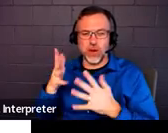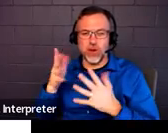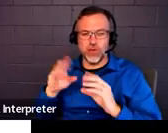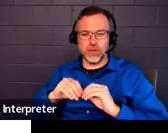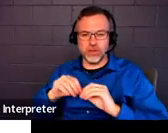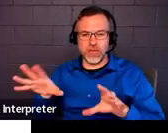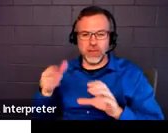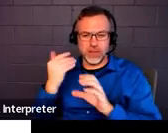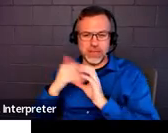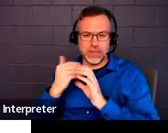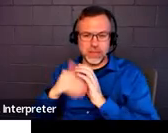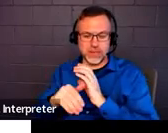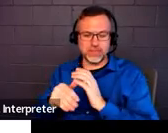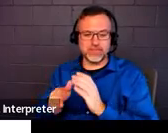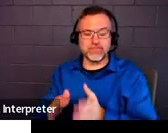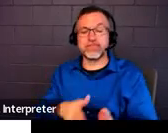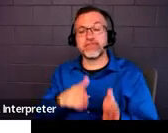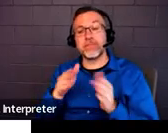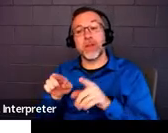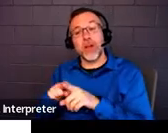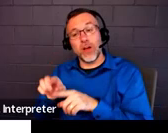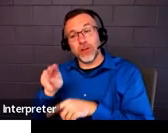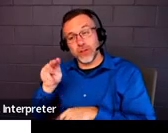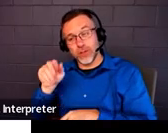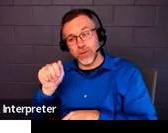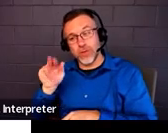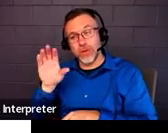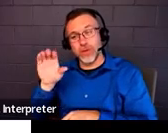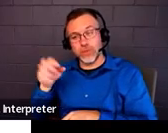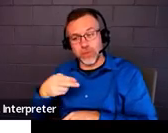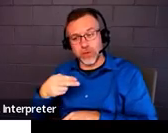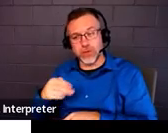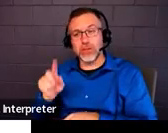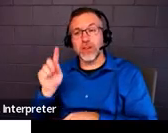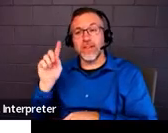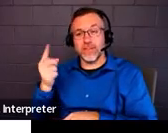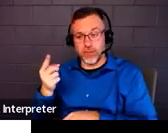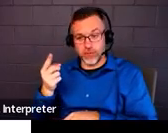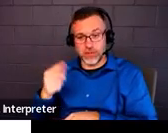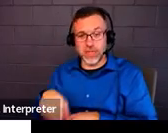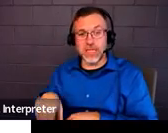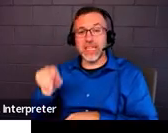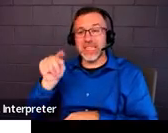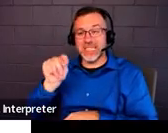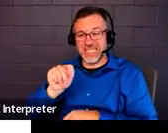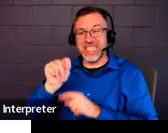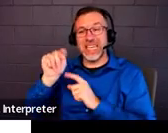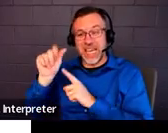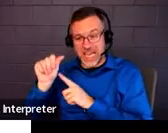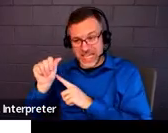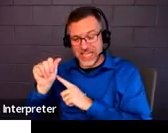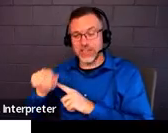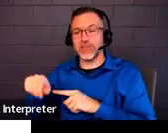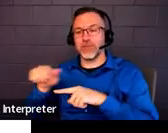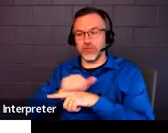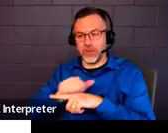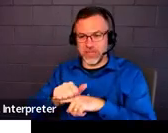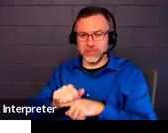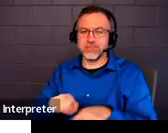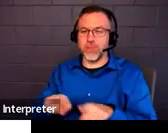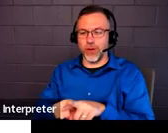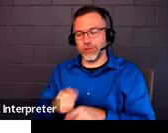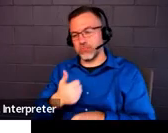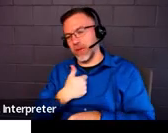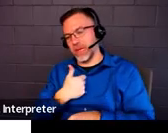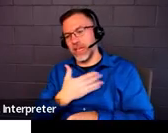Also, on March 1st, there is an optional test administrator training, which is also facilitated by me and